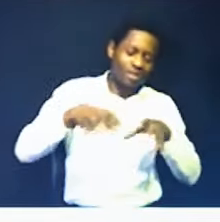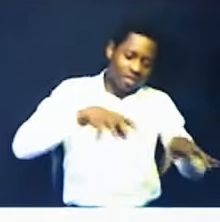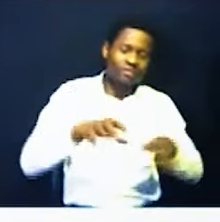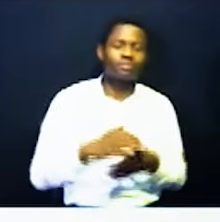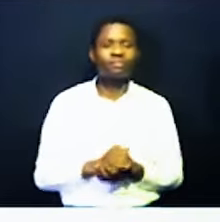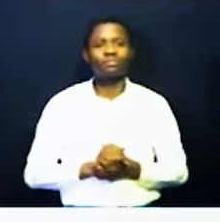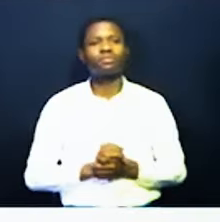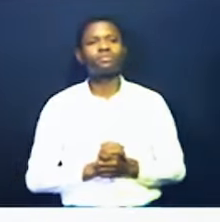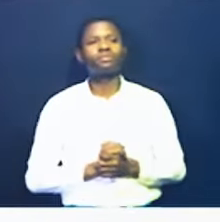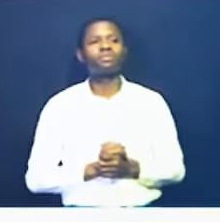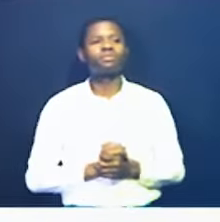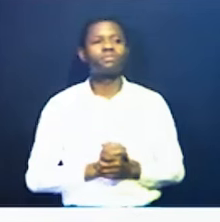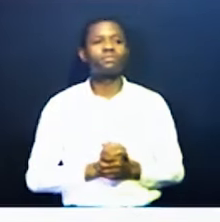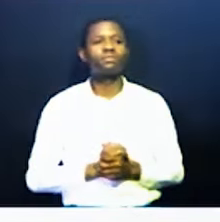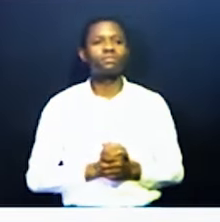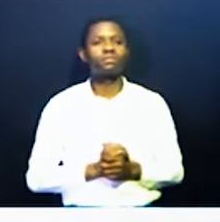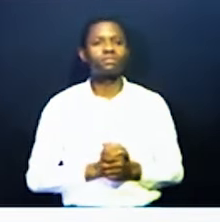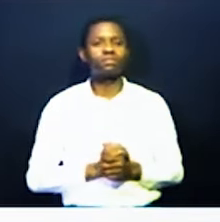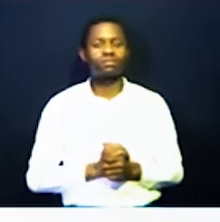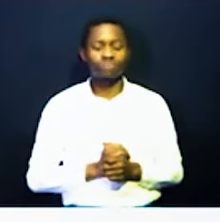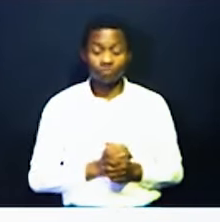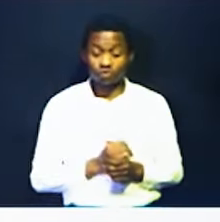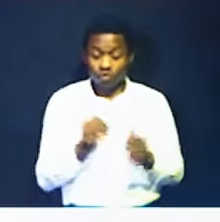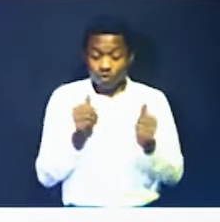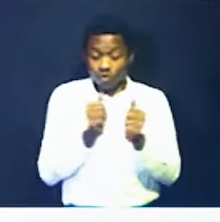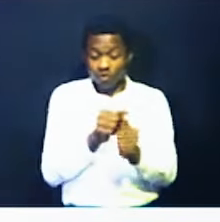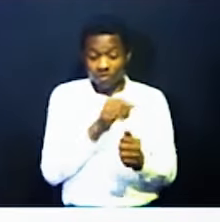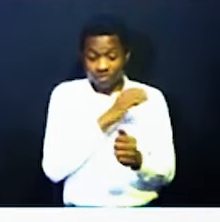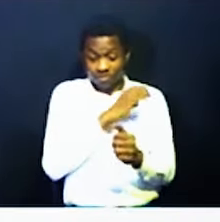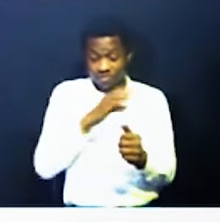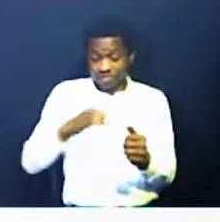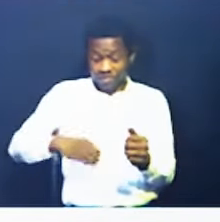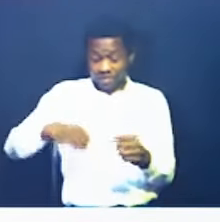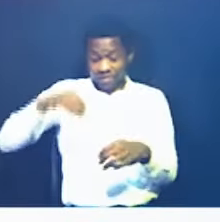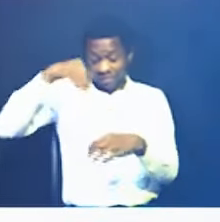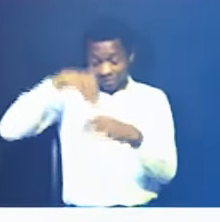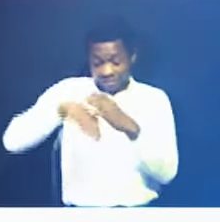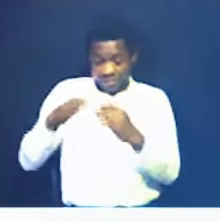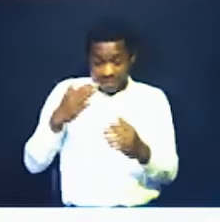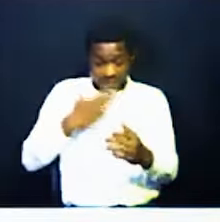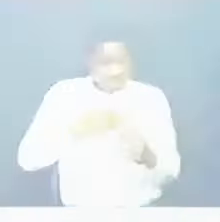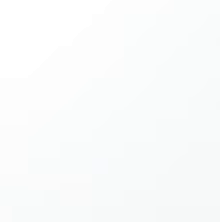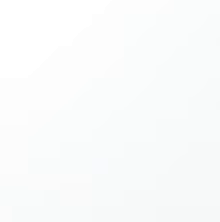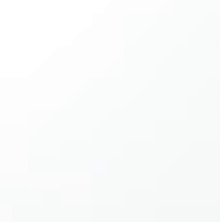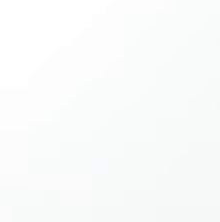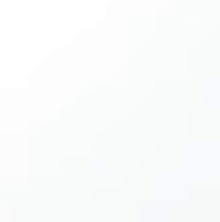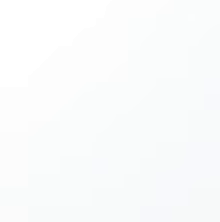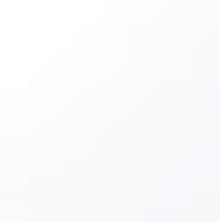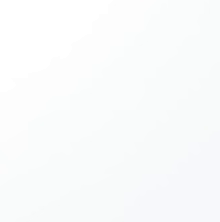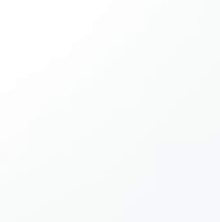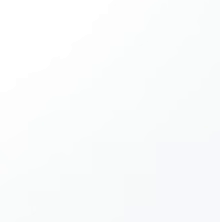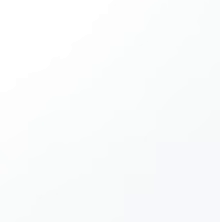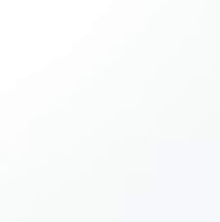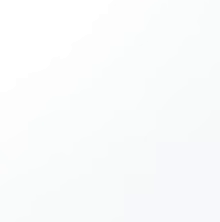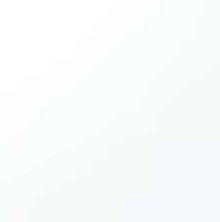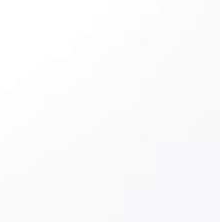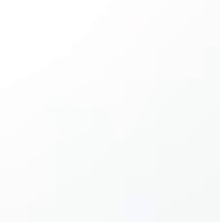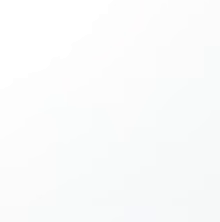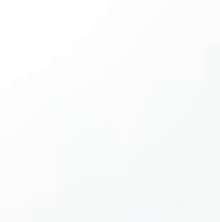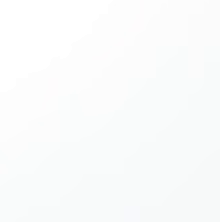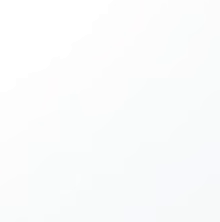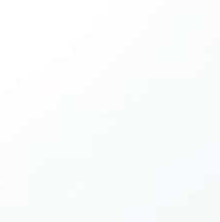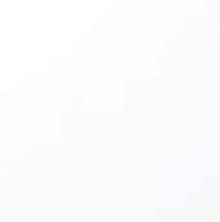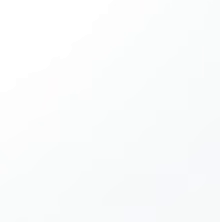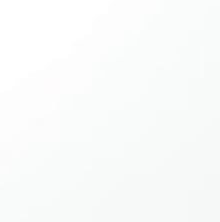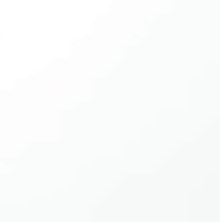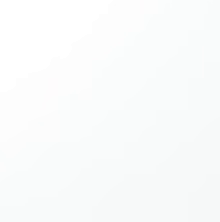with Christ in the vessel, I will smile like the storm. We are